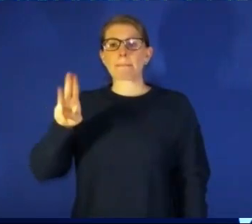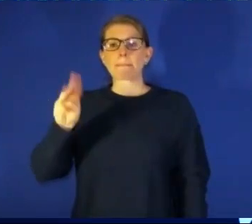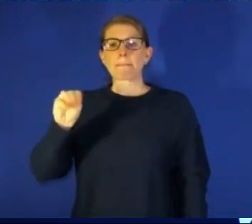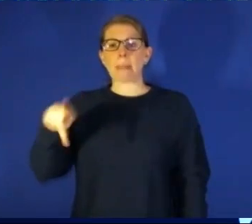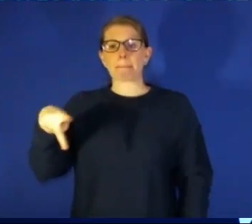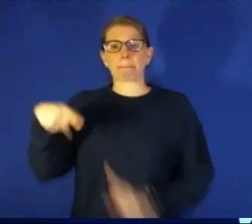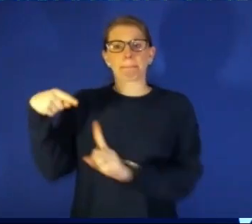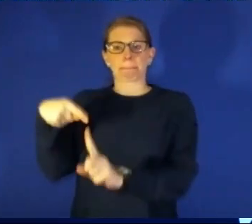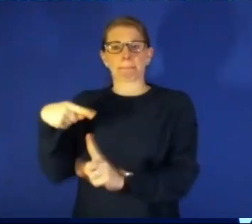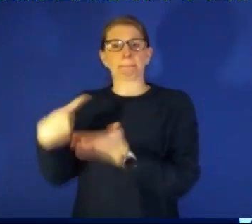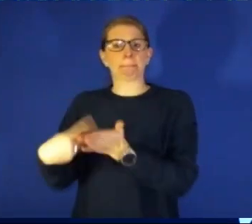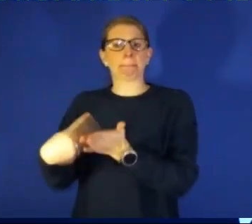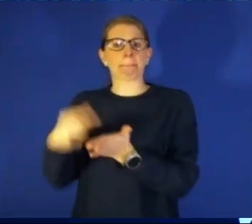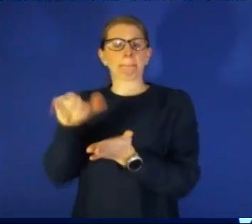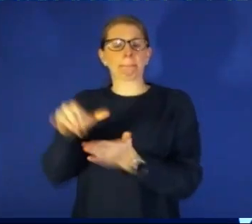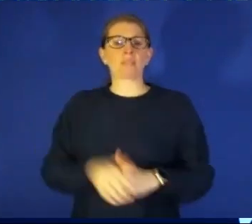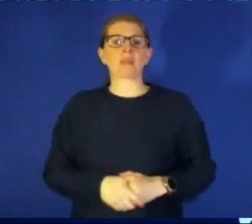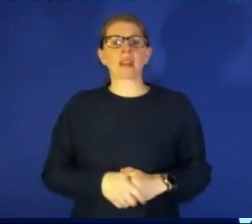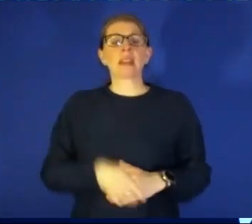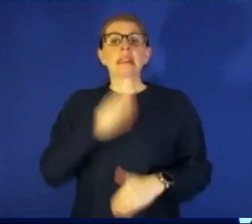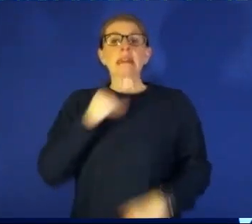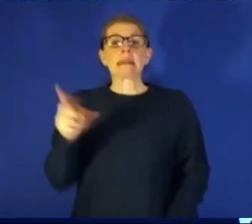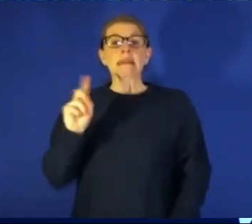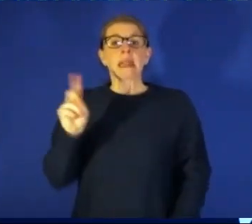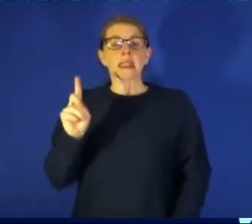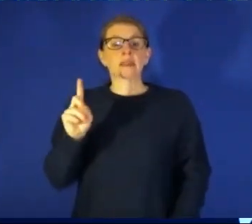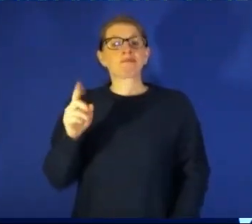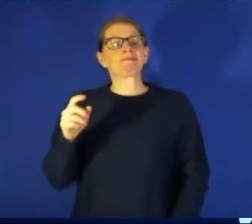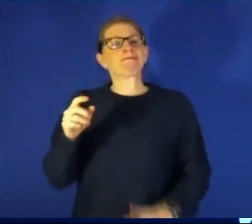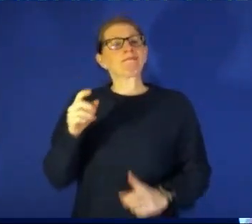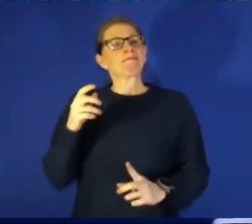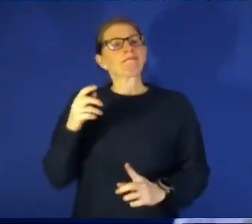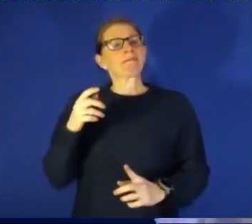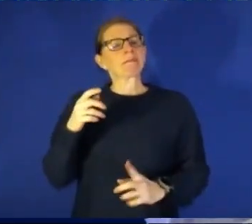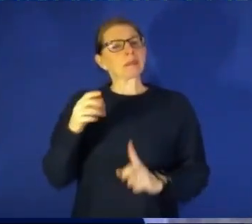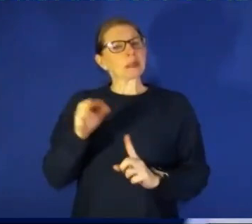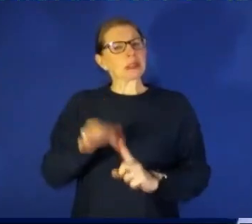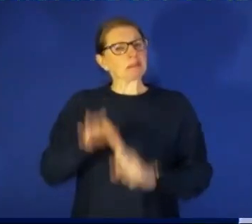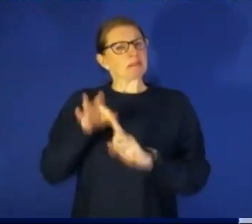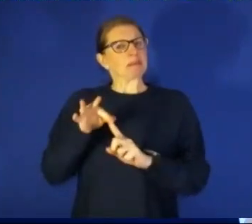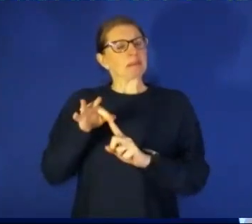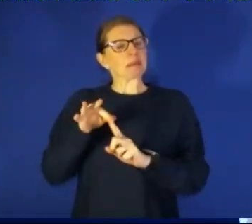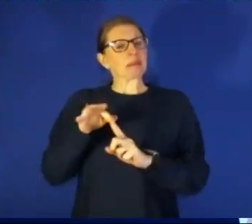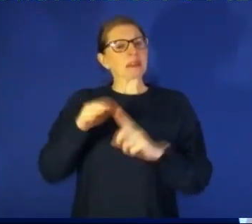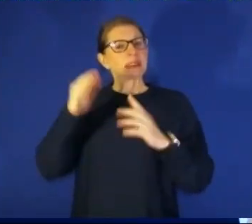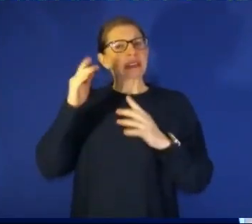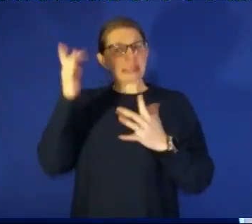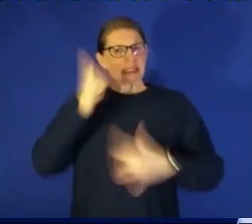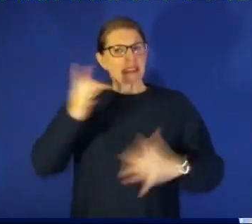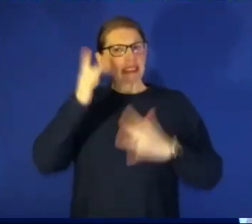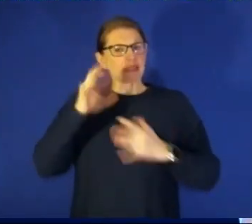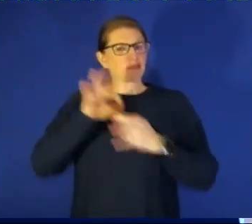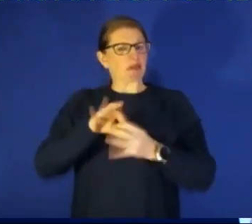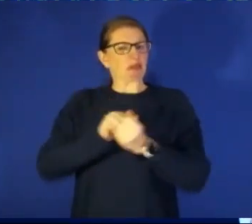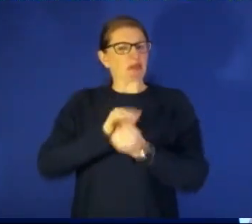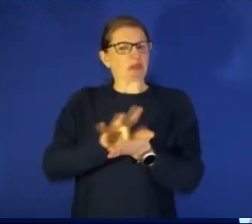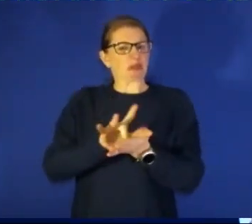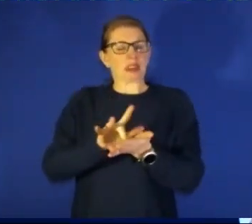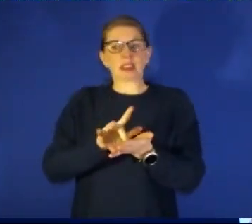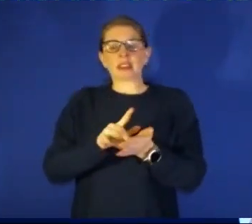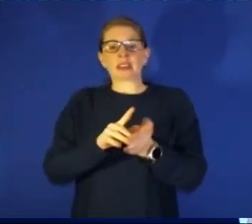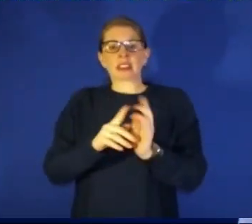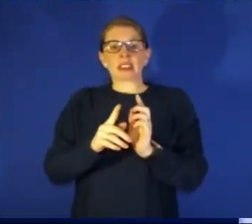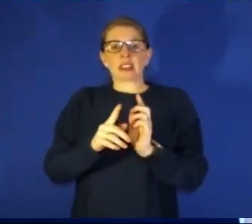the diabetes is a somewhat unique disease in medicine, and it requires so much work and so much change in lifestyle